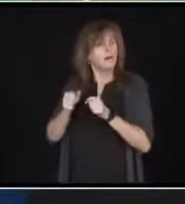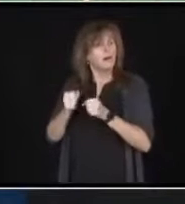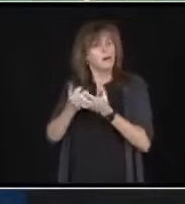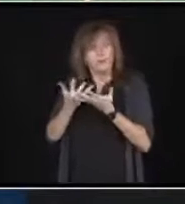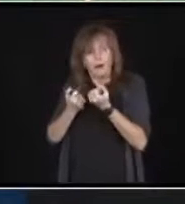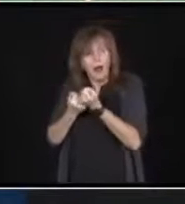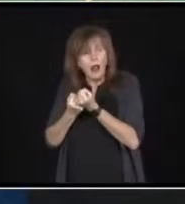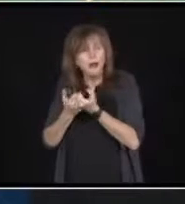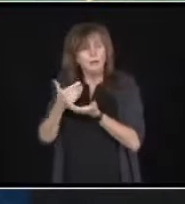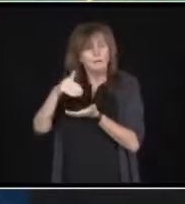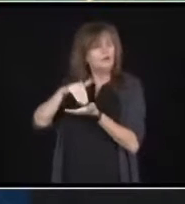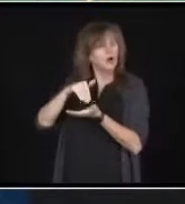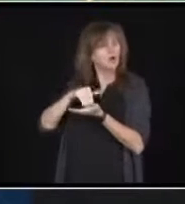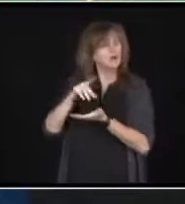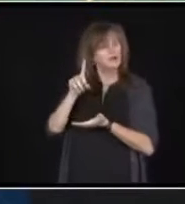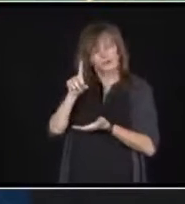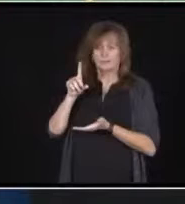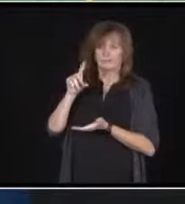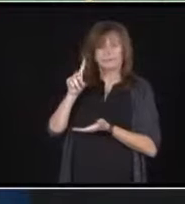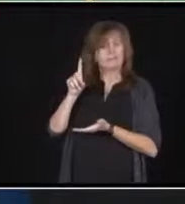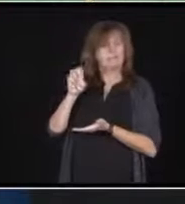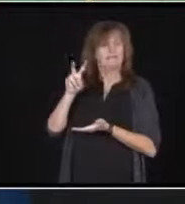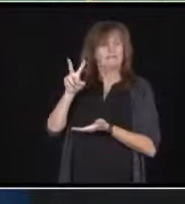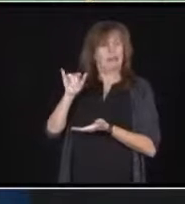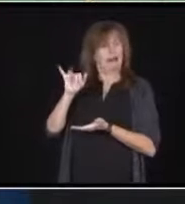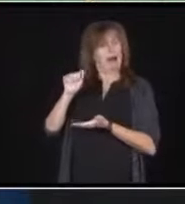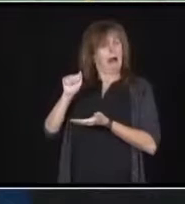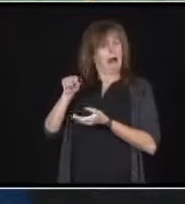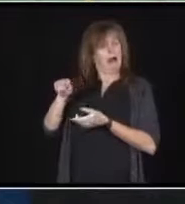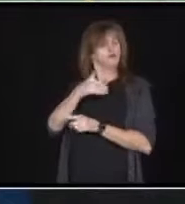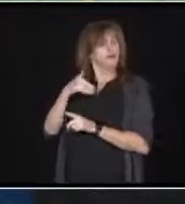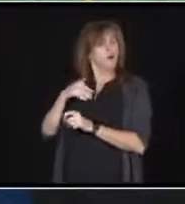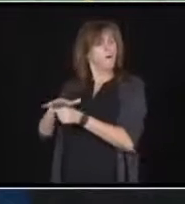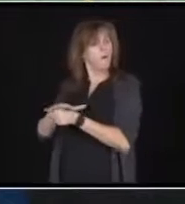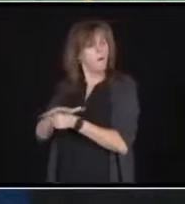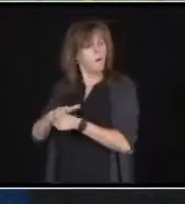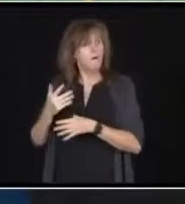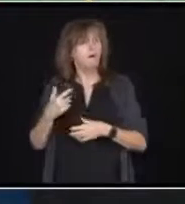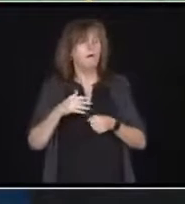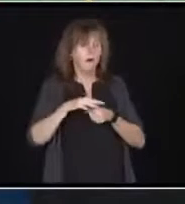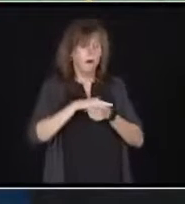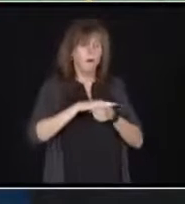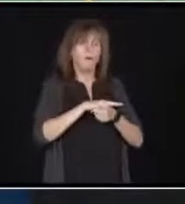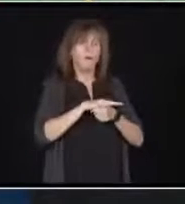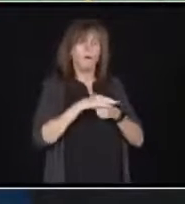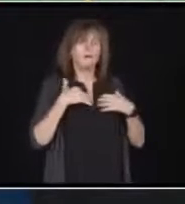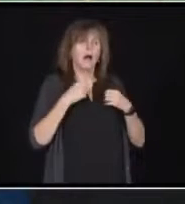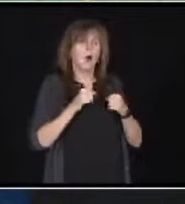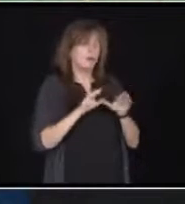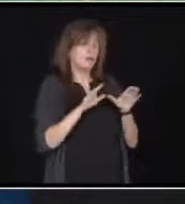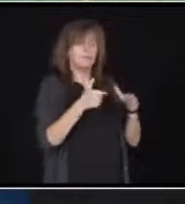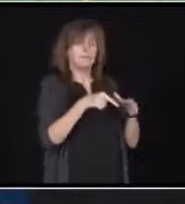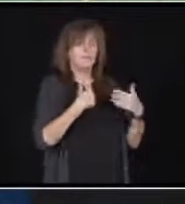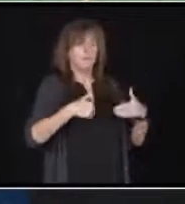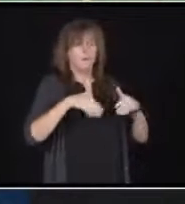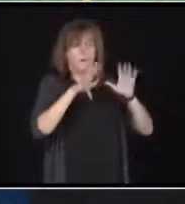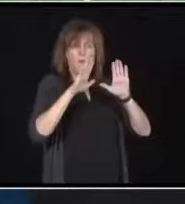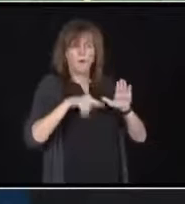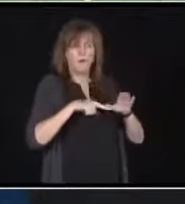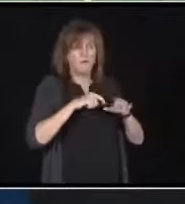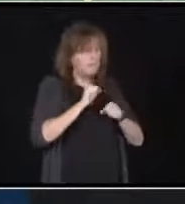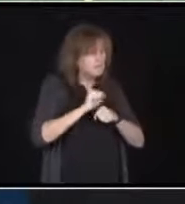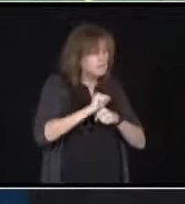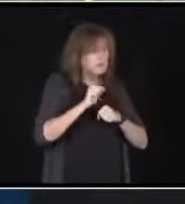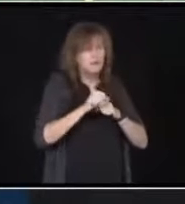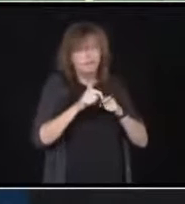medical officers and public health units have done an incredible work to identify the spread down to the neighborhood